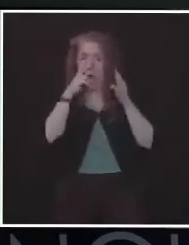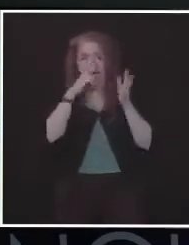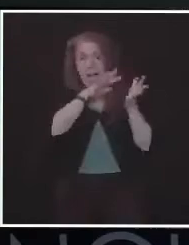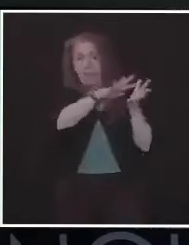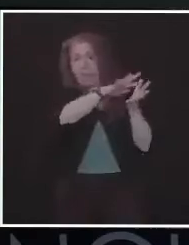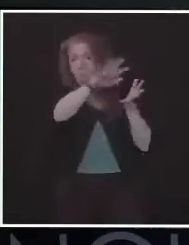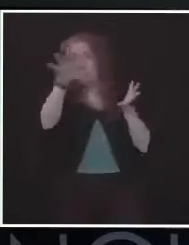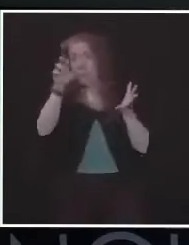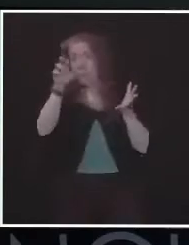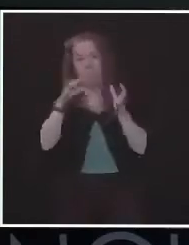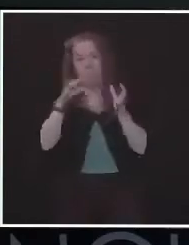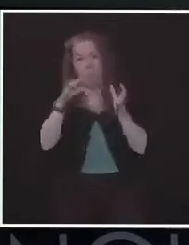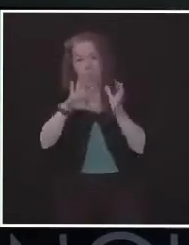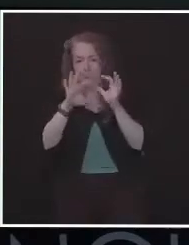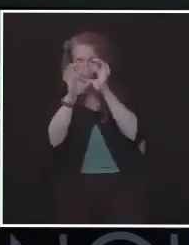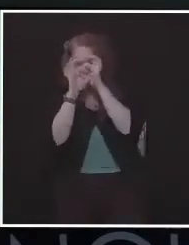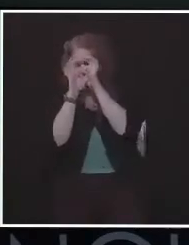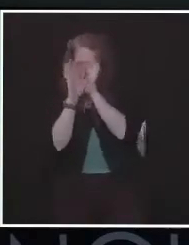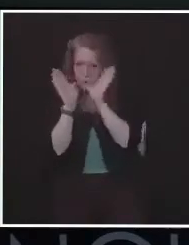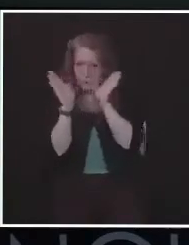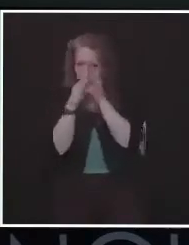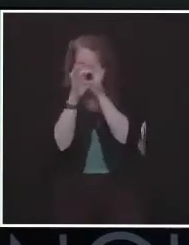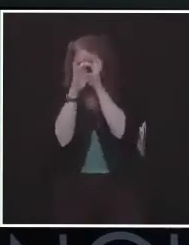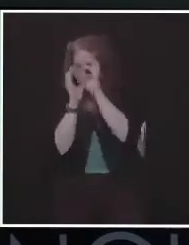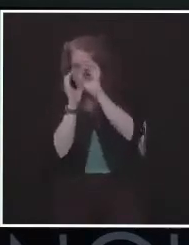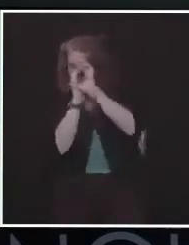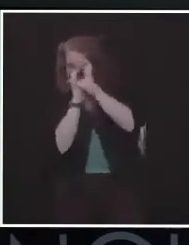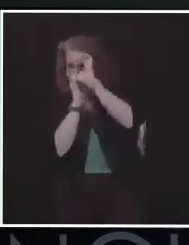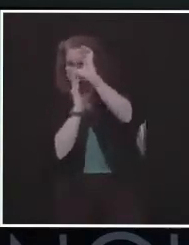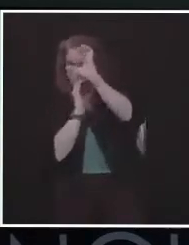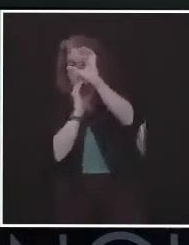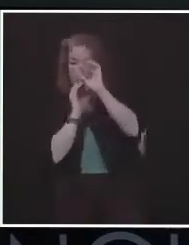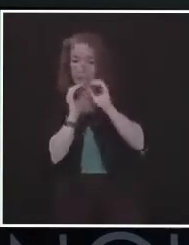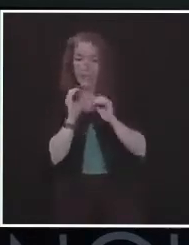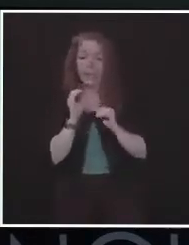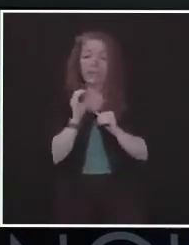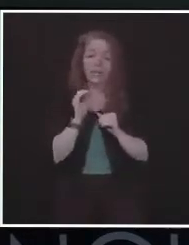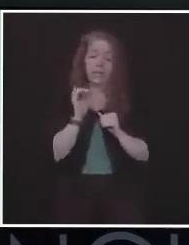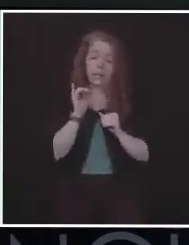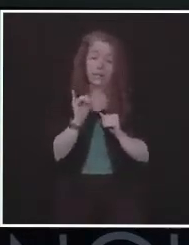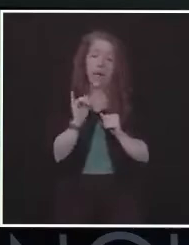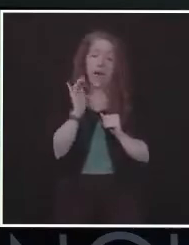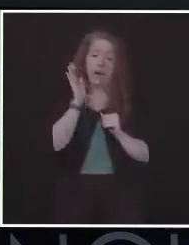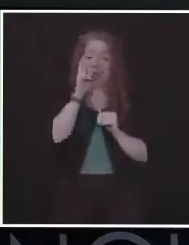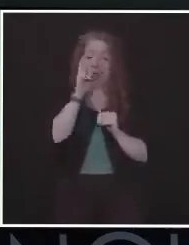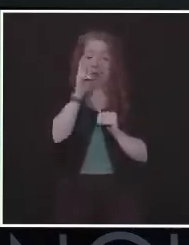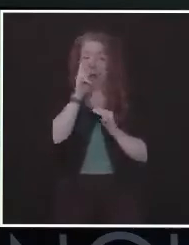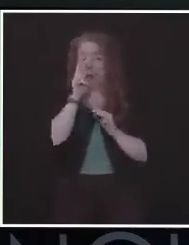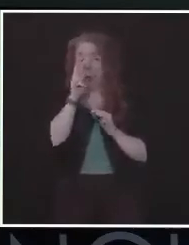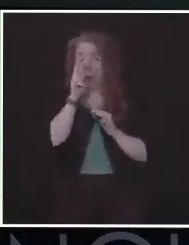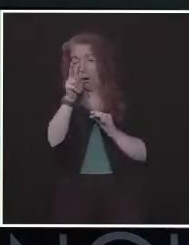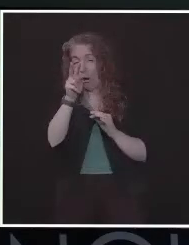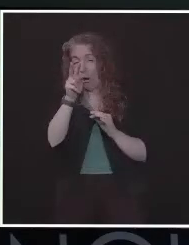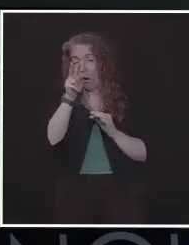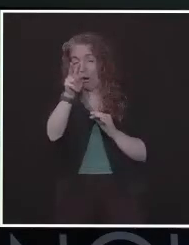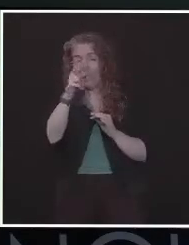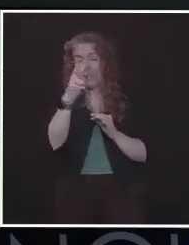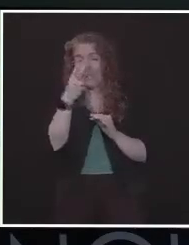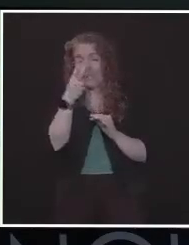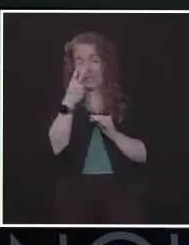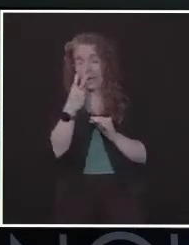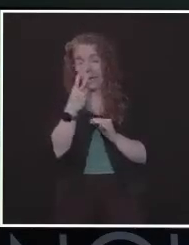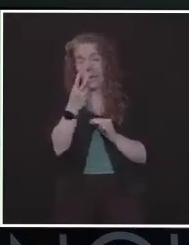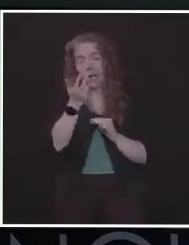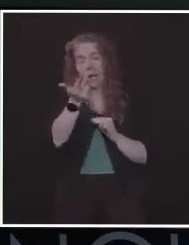keyhole, and it's going to peer back over 13 billion years of